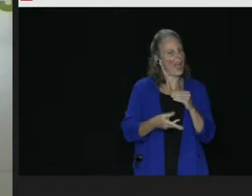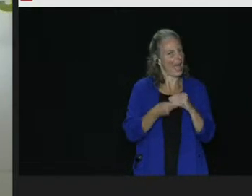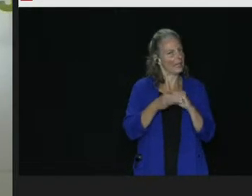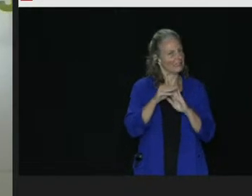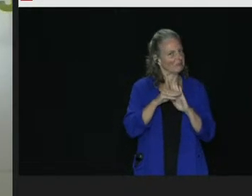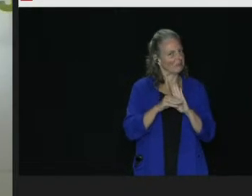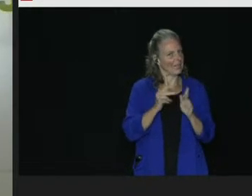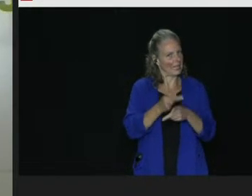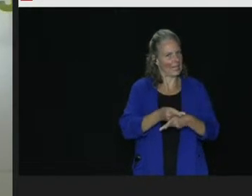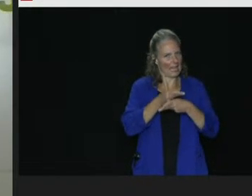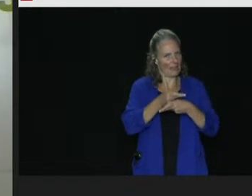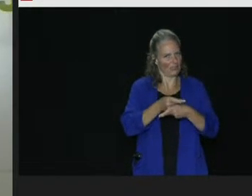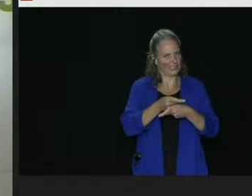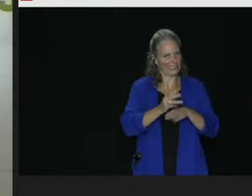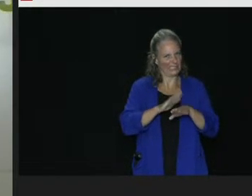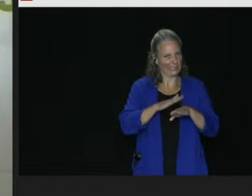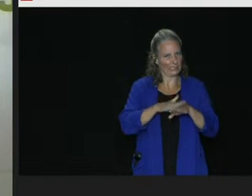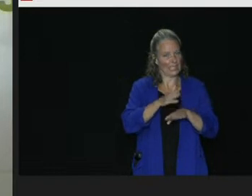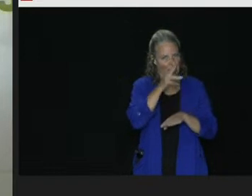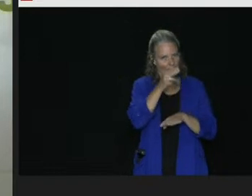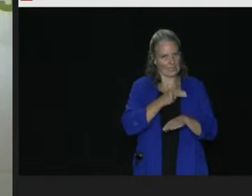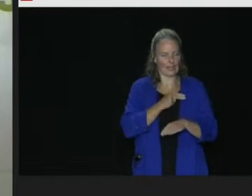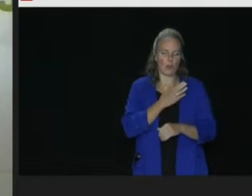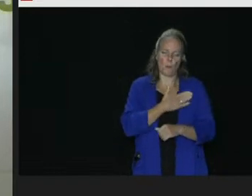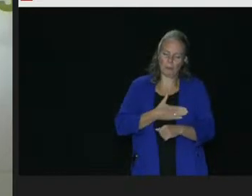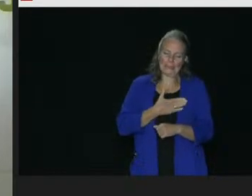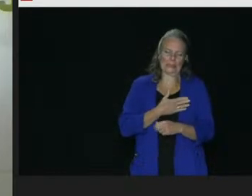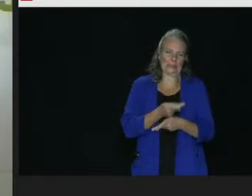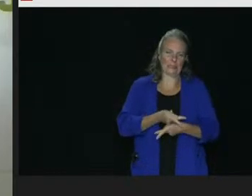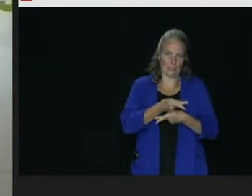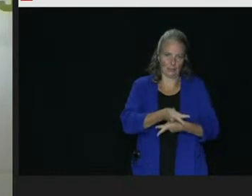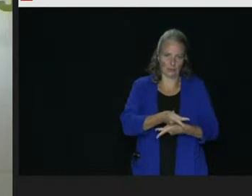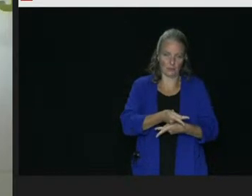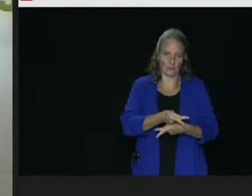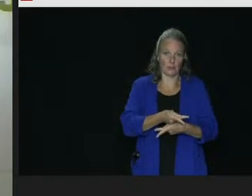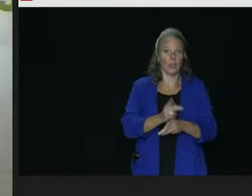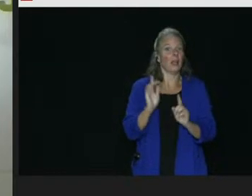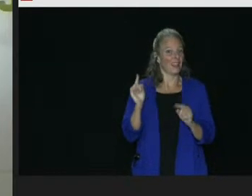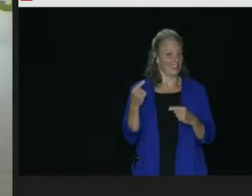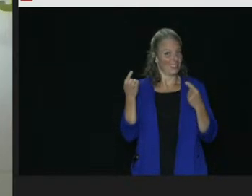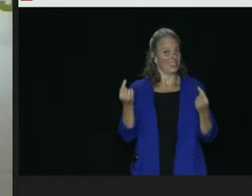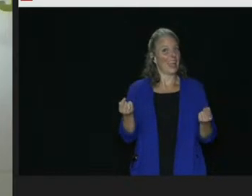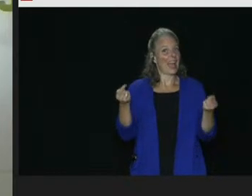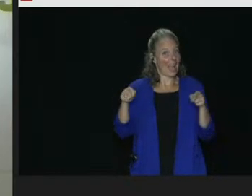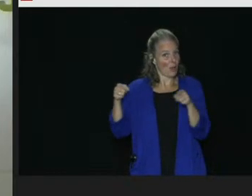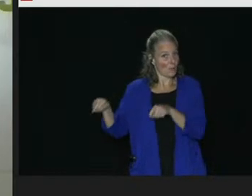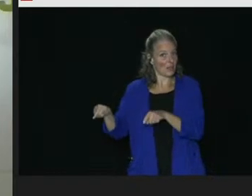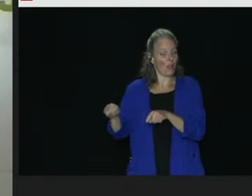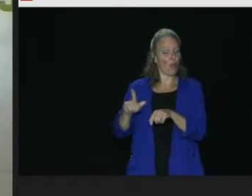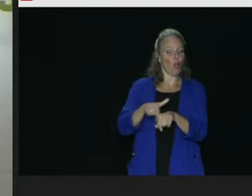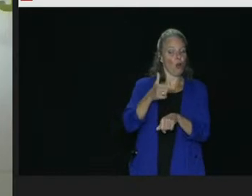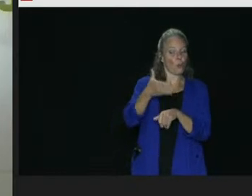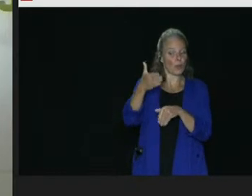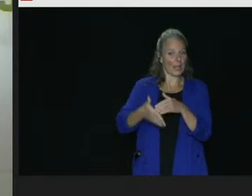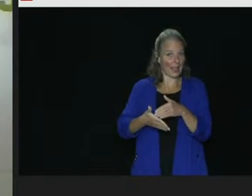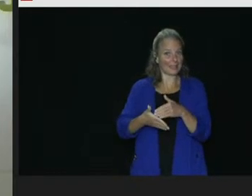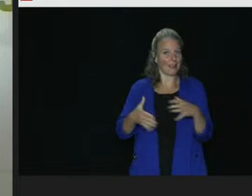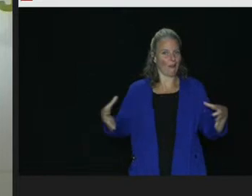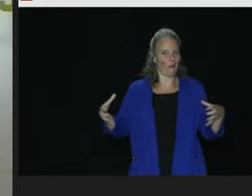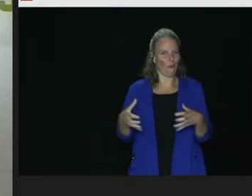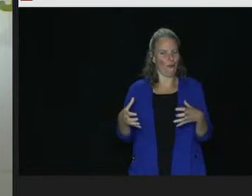I think over this weekend, previously we have seen surges in cases after